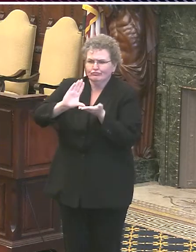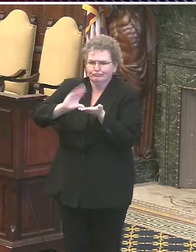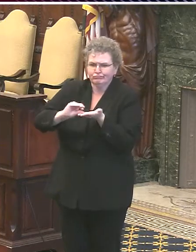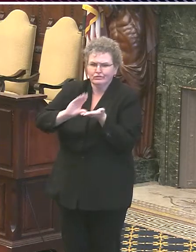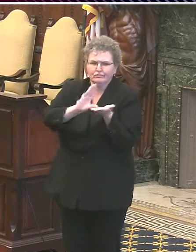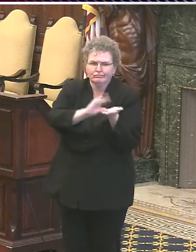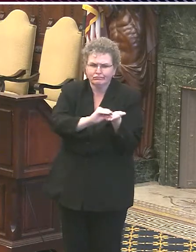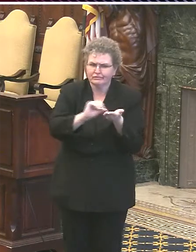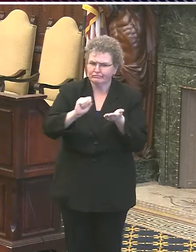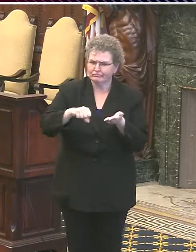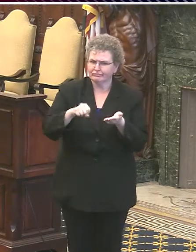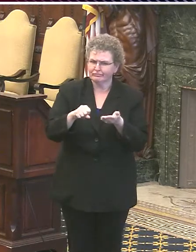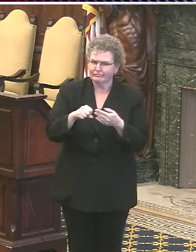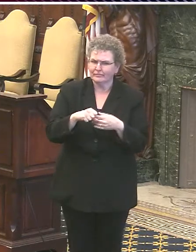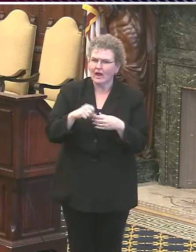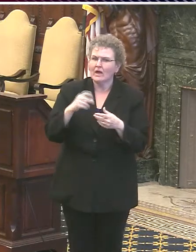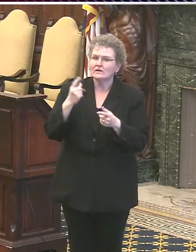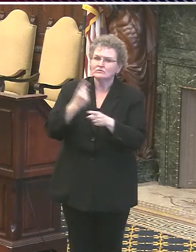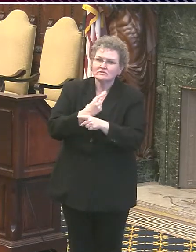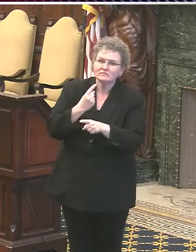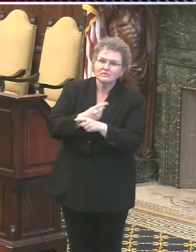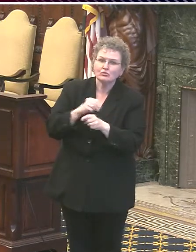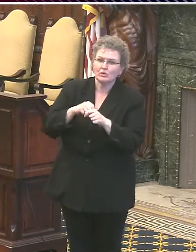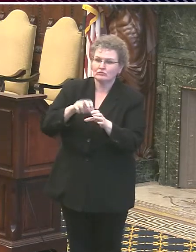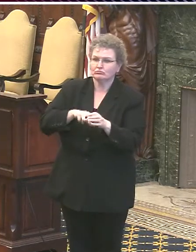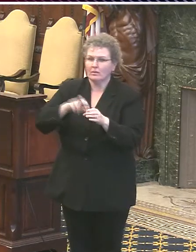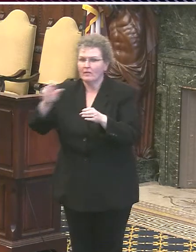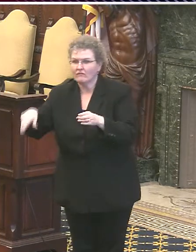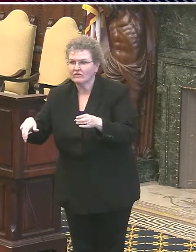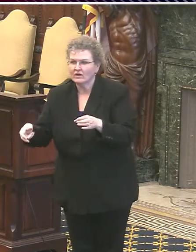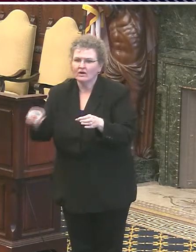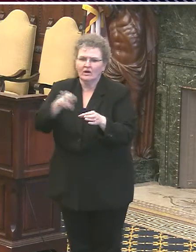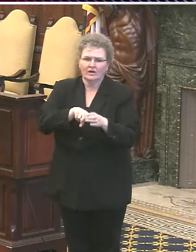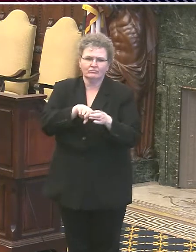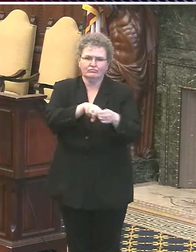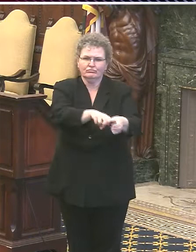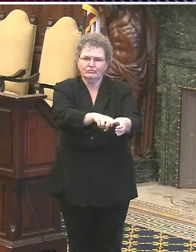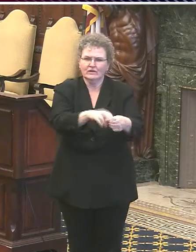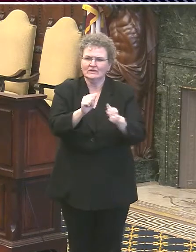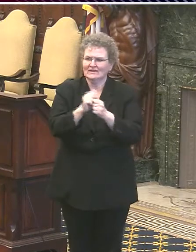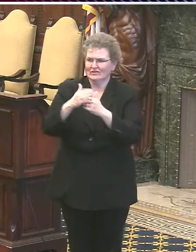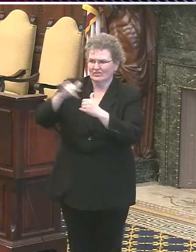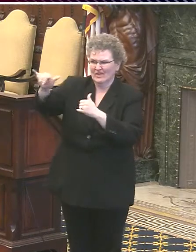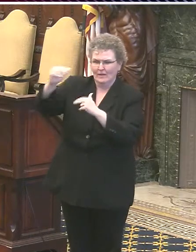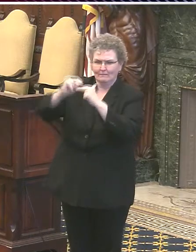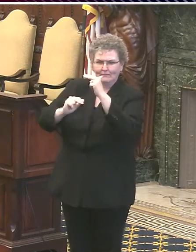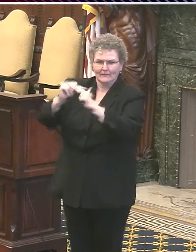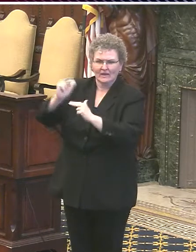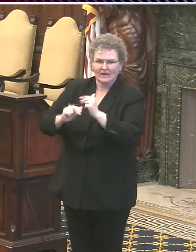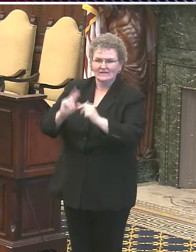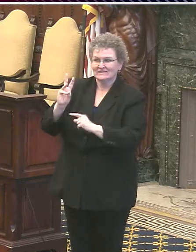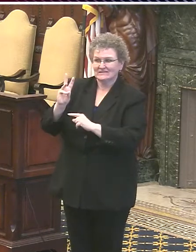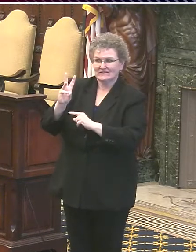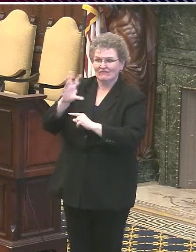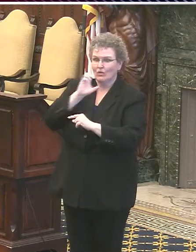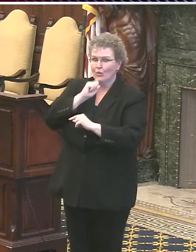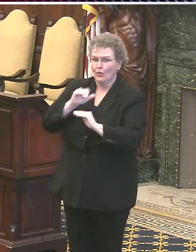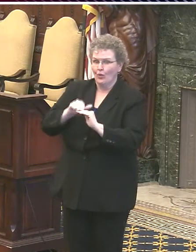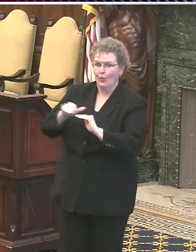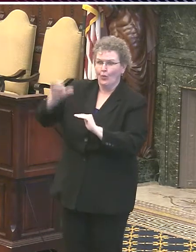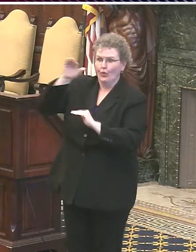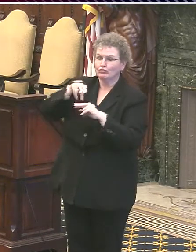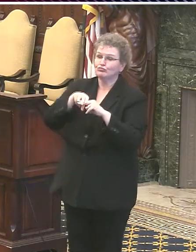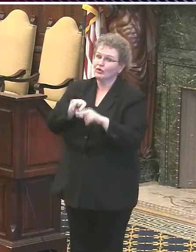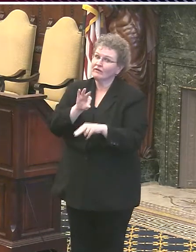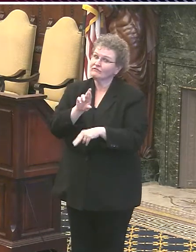designated ADA drop-off and pickup locations near the building. Adults age 65 and older can ride free at all times on